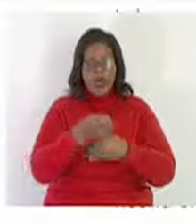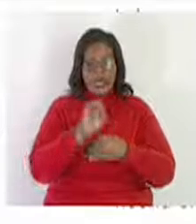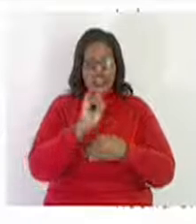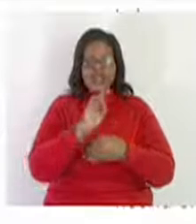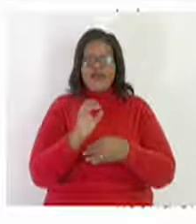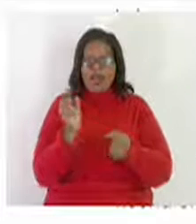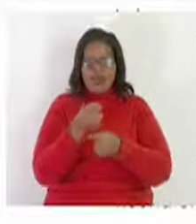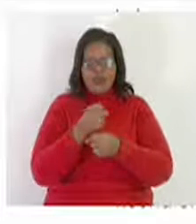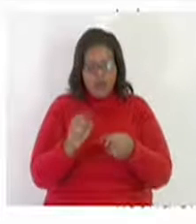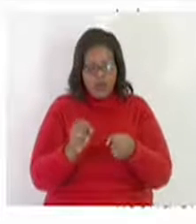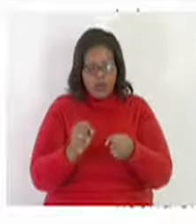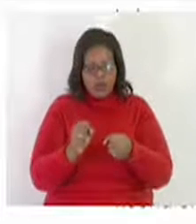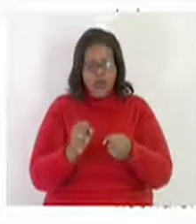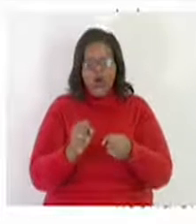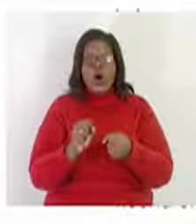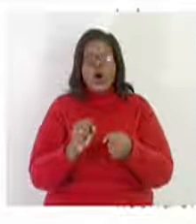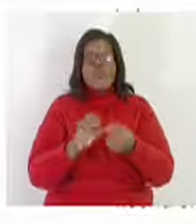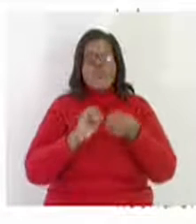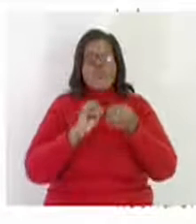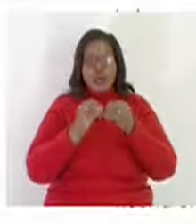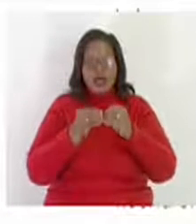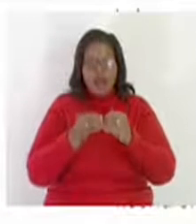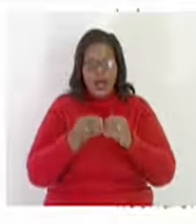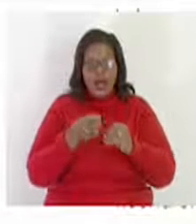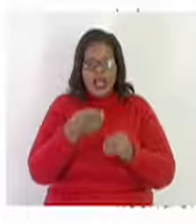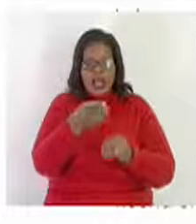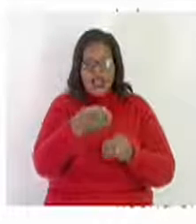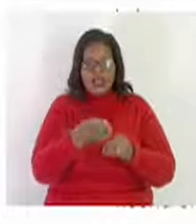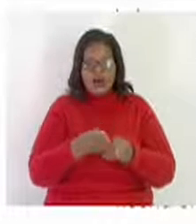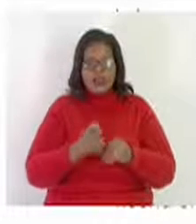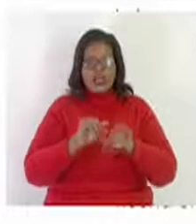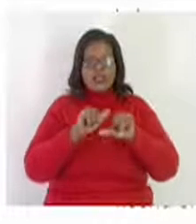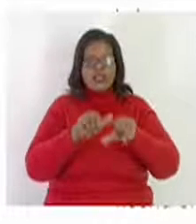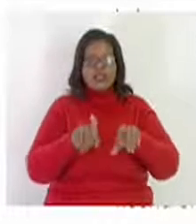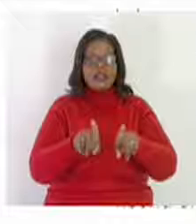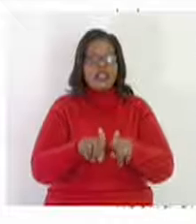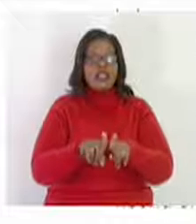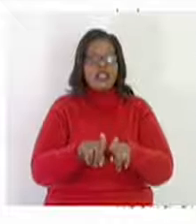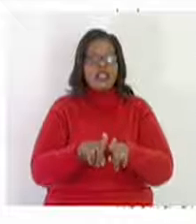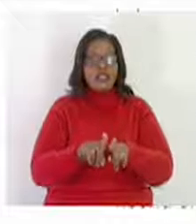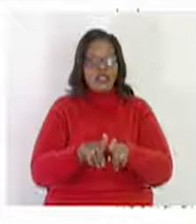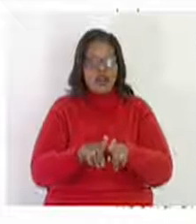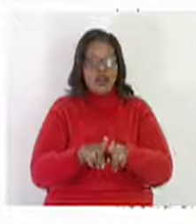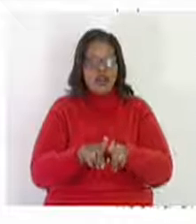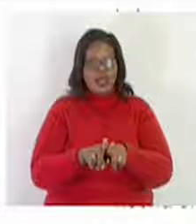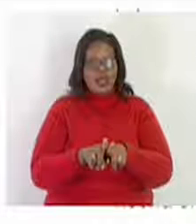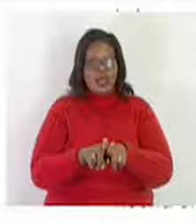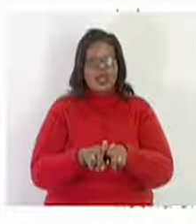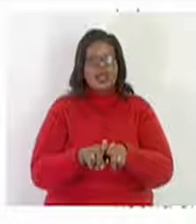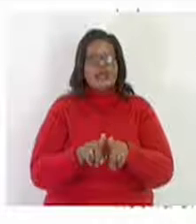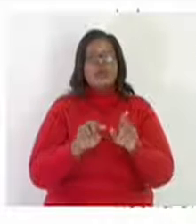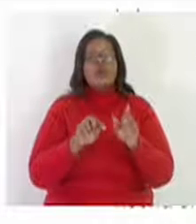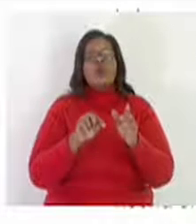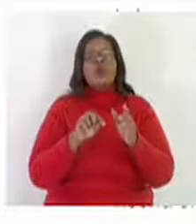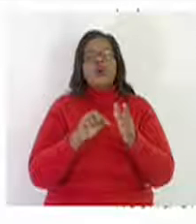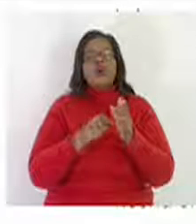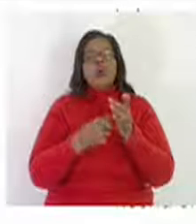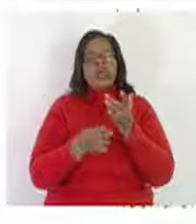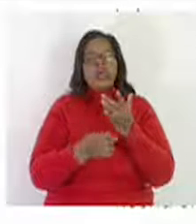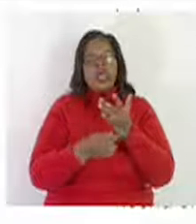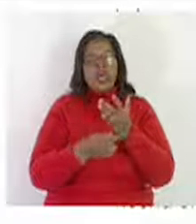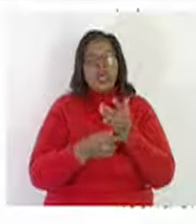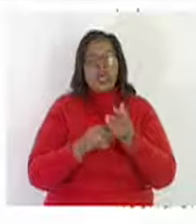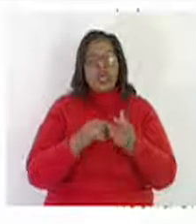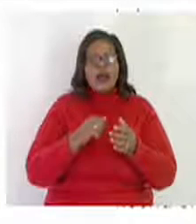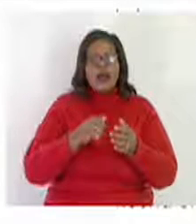the number in the 1,000 remain the same. In this case, my answer will